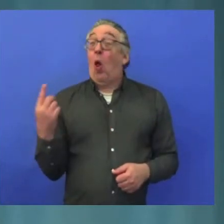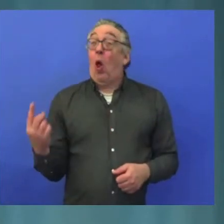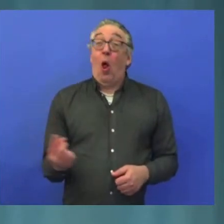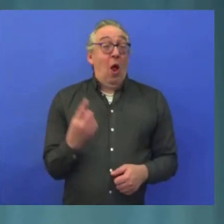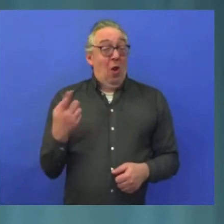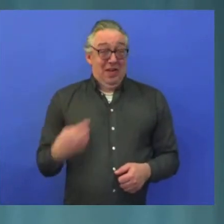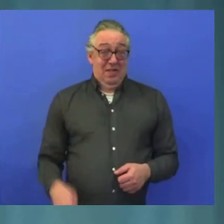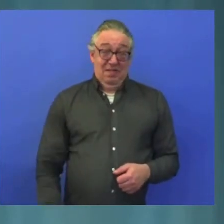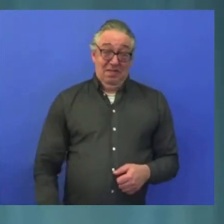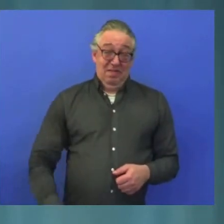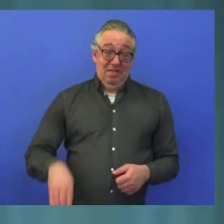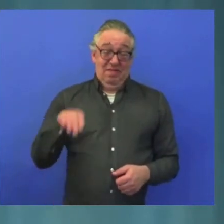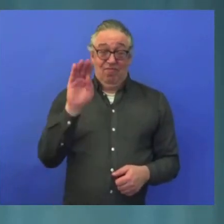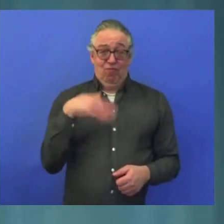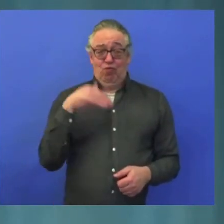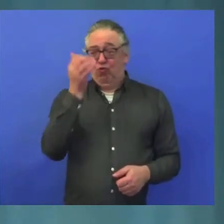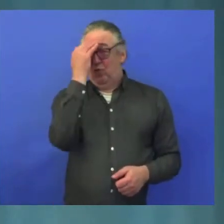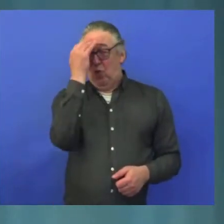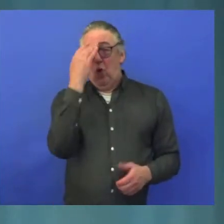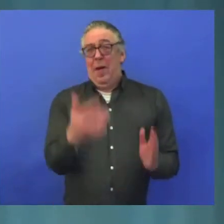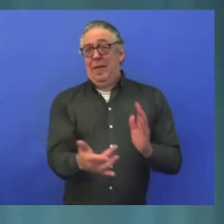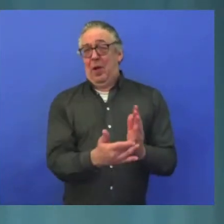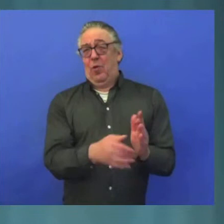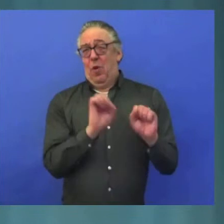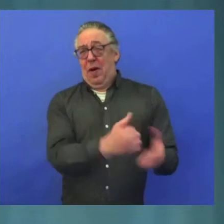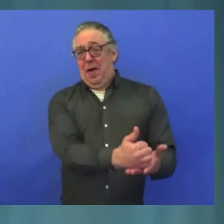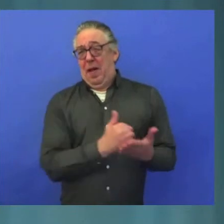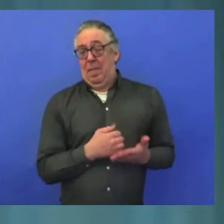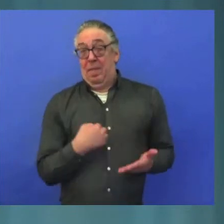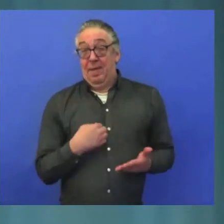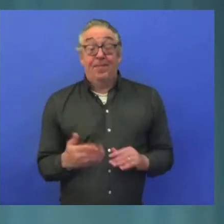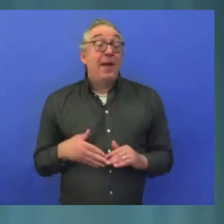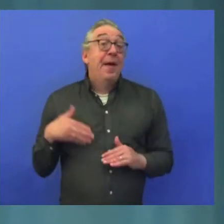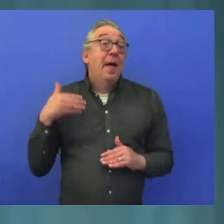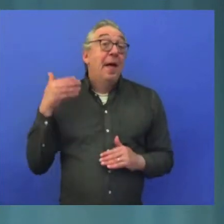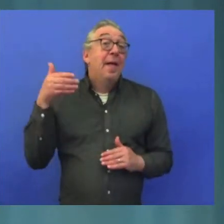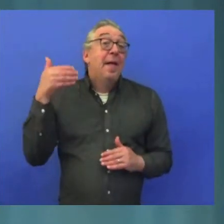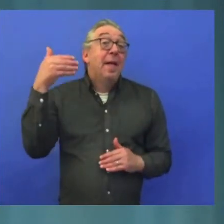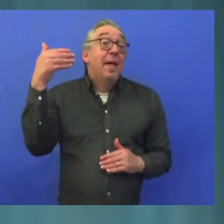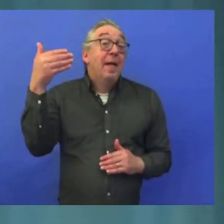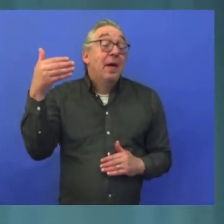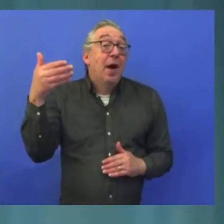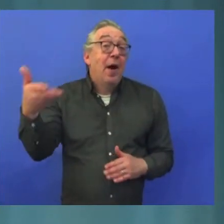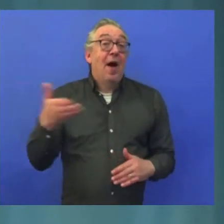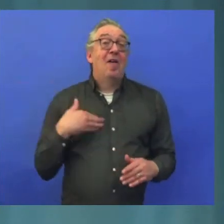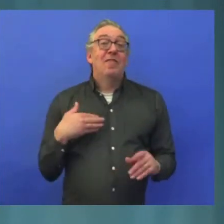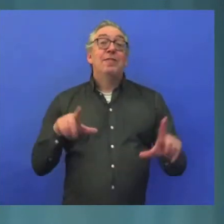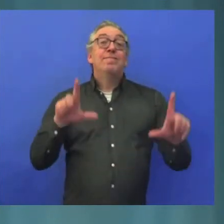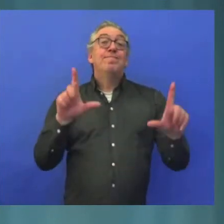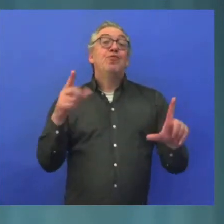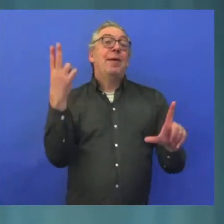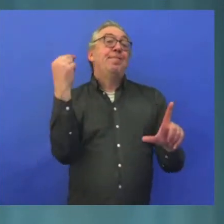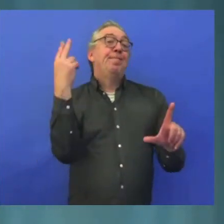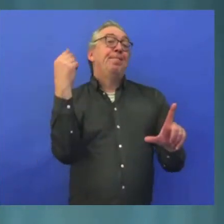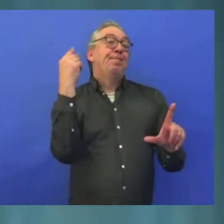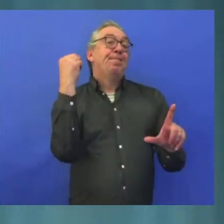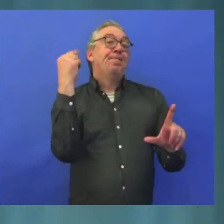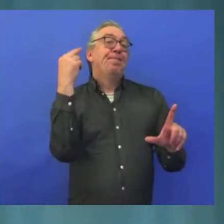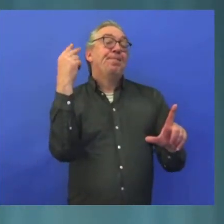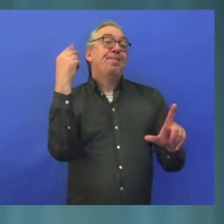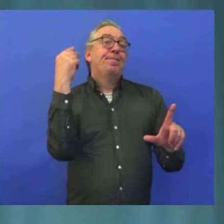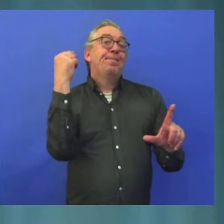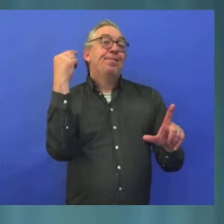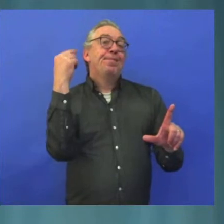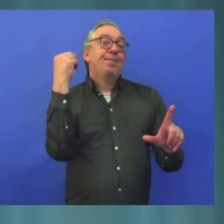me. Yeah? Later there was screen readers, for example. I had a problem when I attended the commercial college. There were